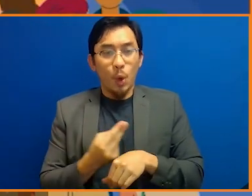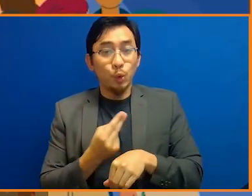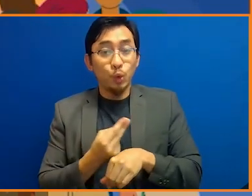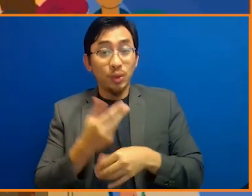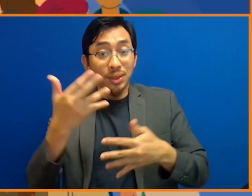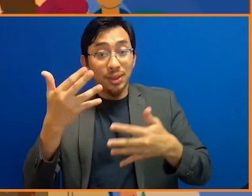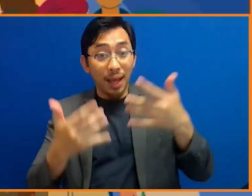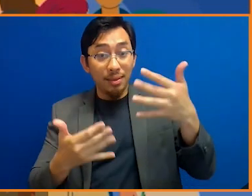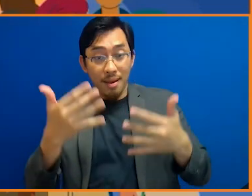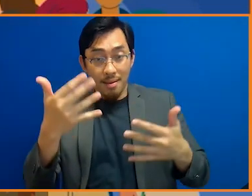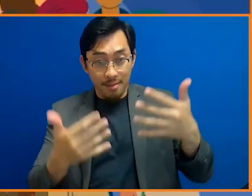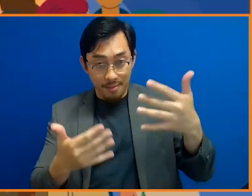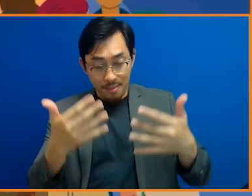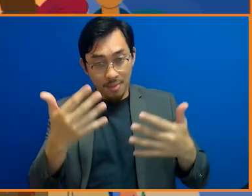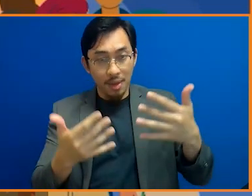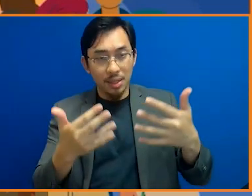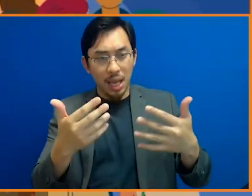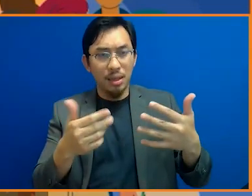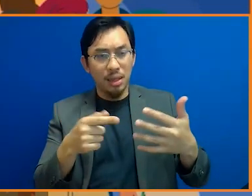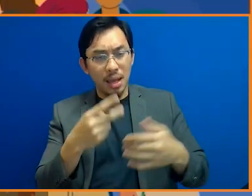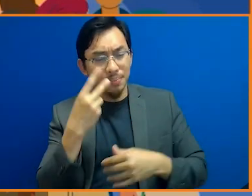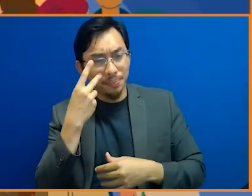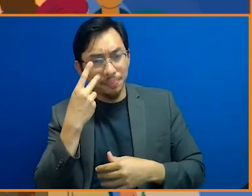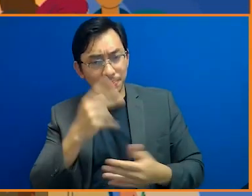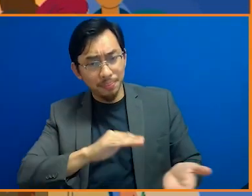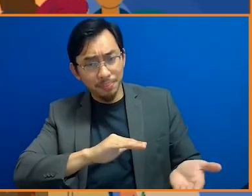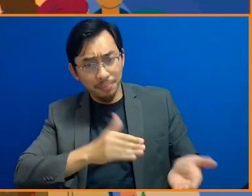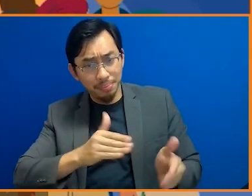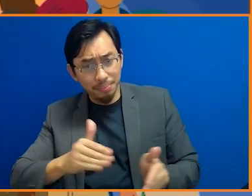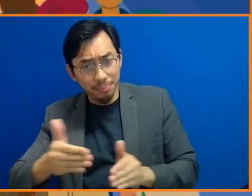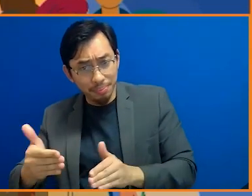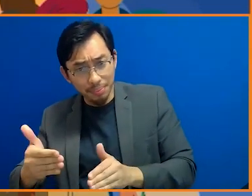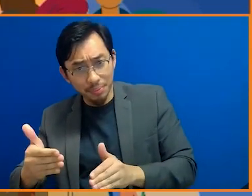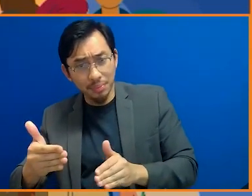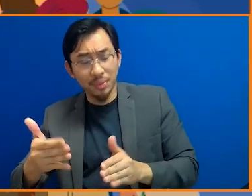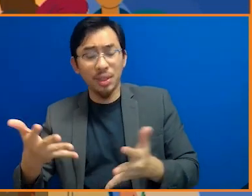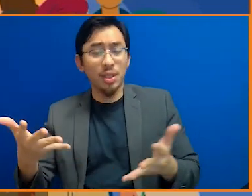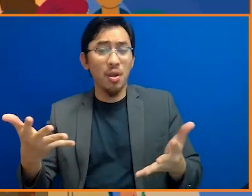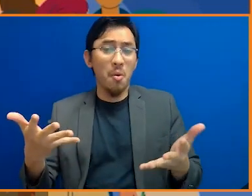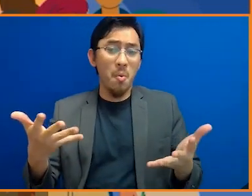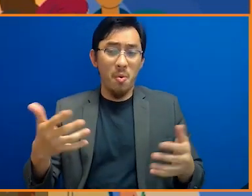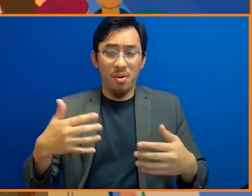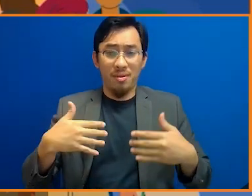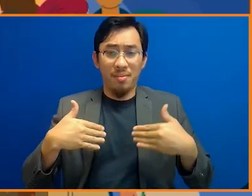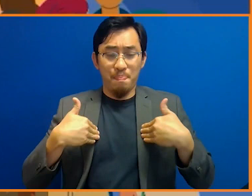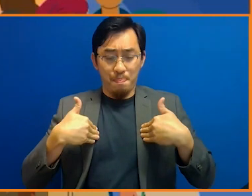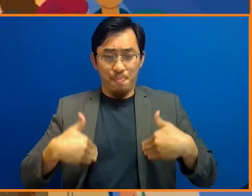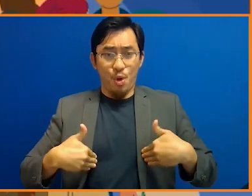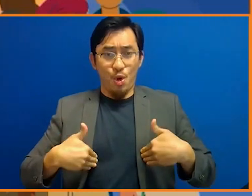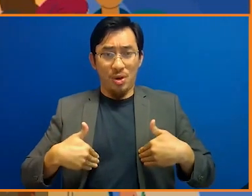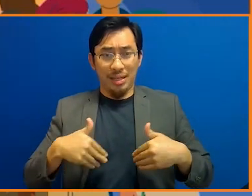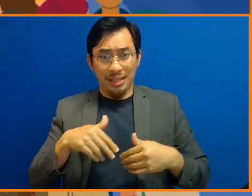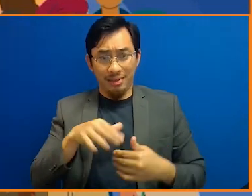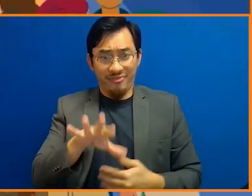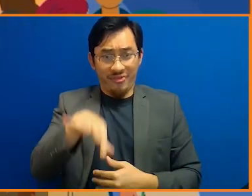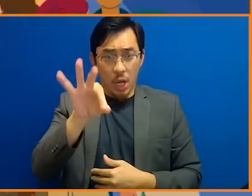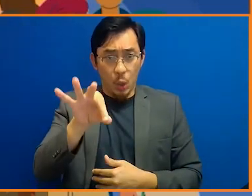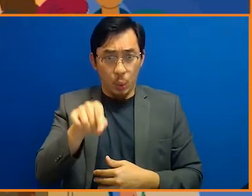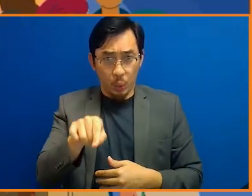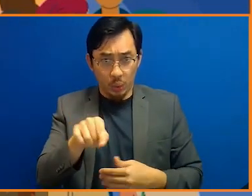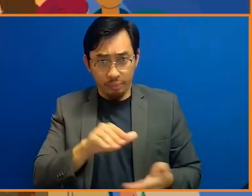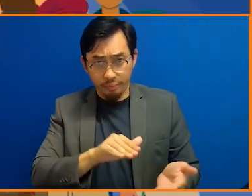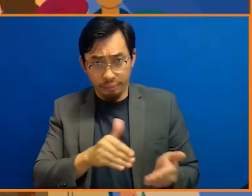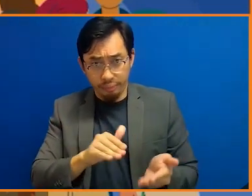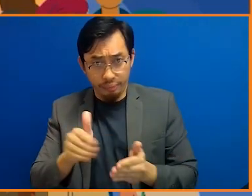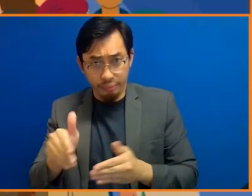using the death data, like the cause of the death or where the body found. And